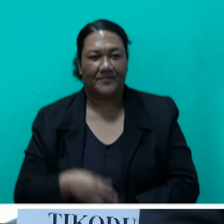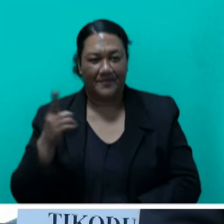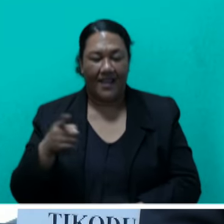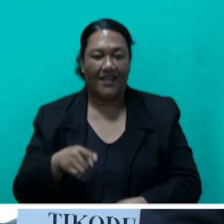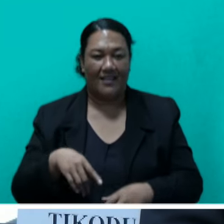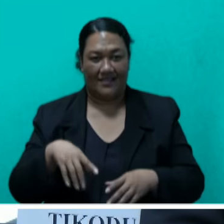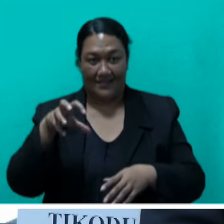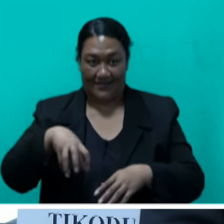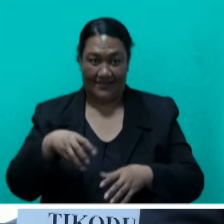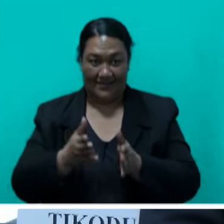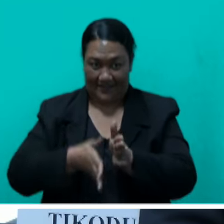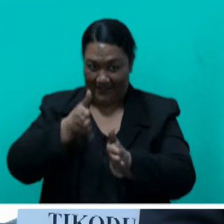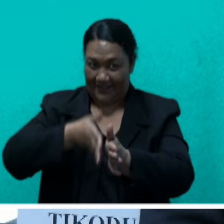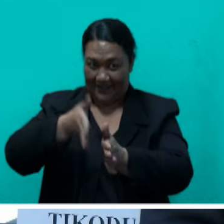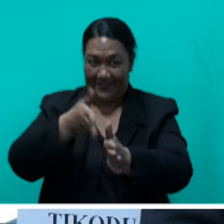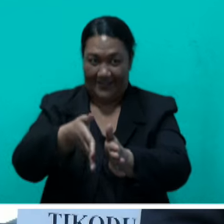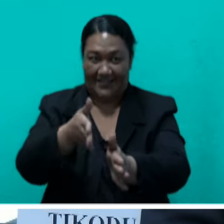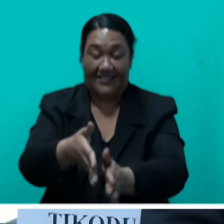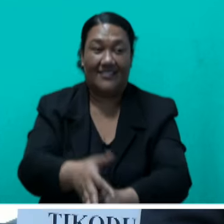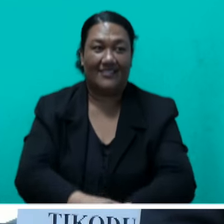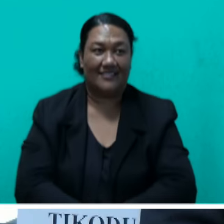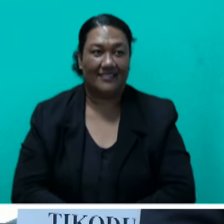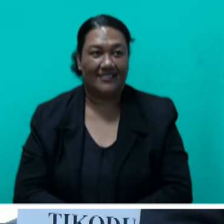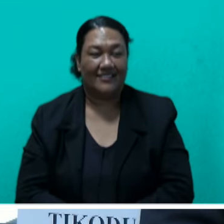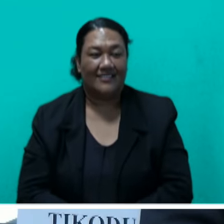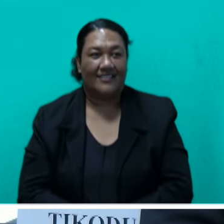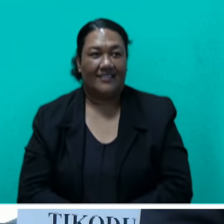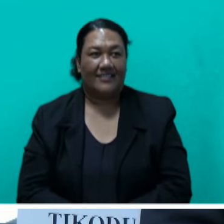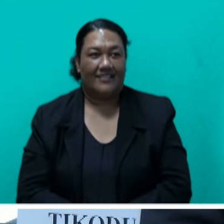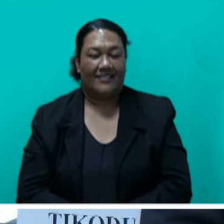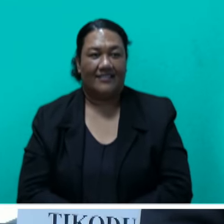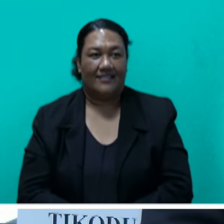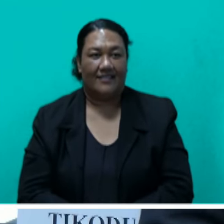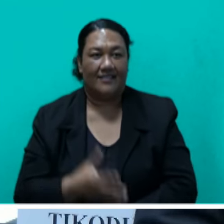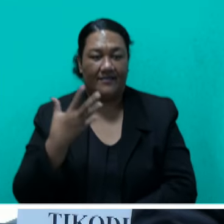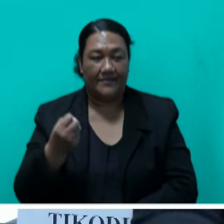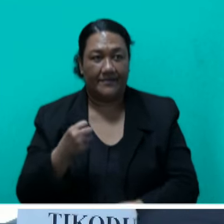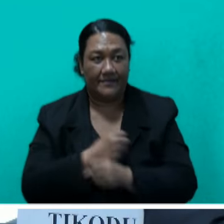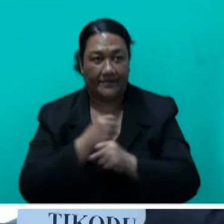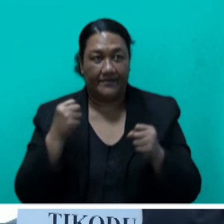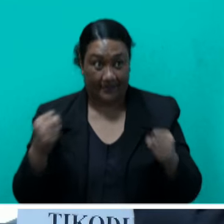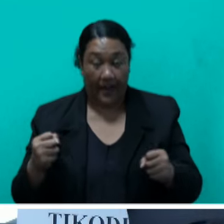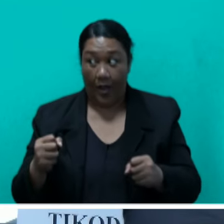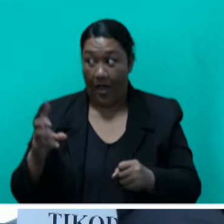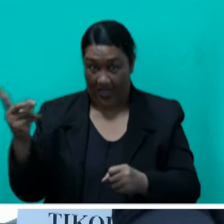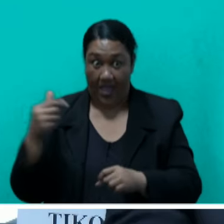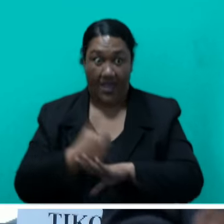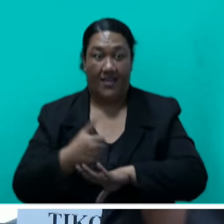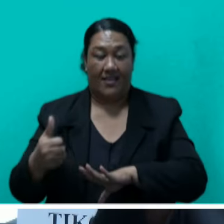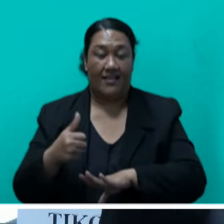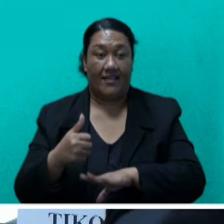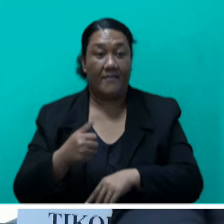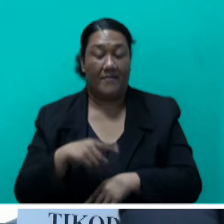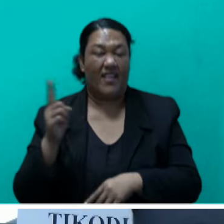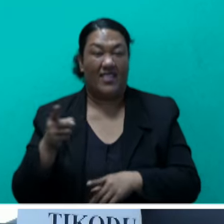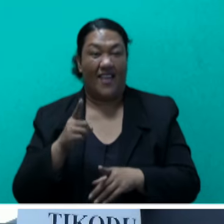administration taken the necessary steps when they were in power, Mr. Speaker said we might